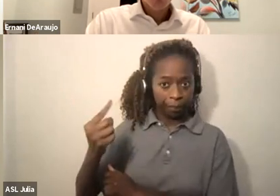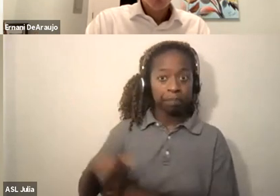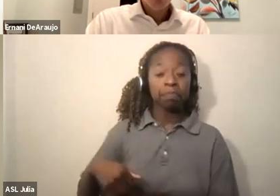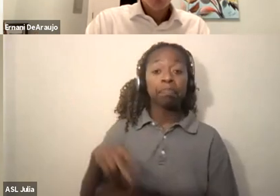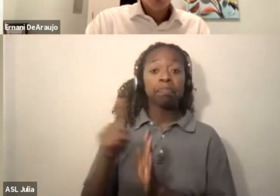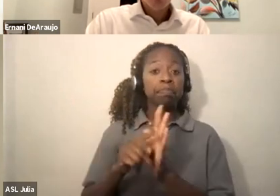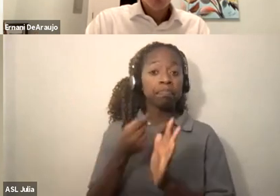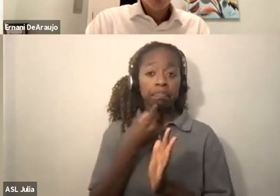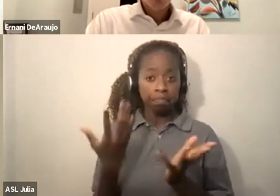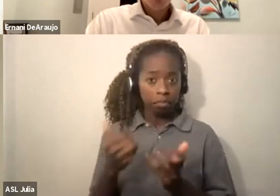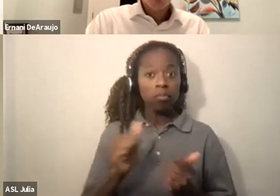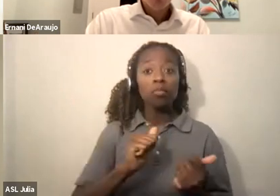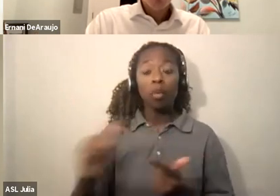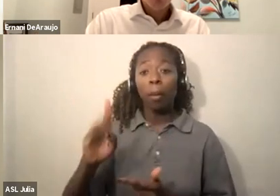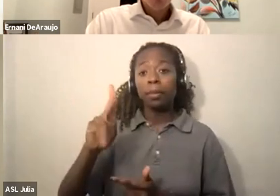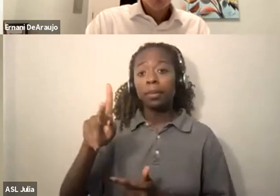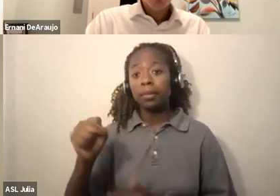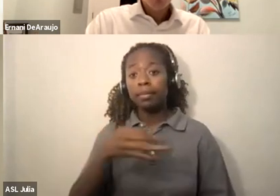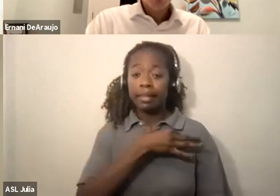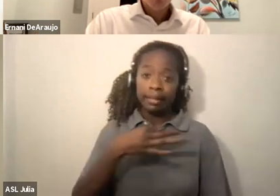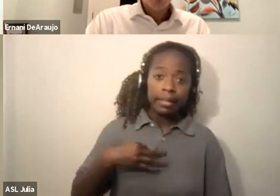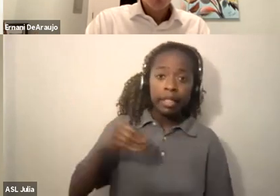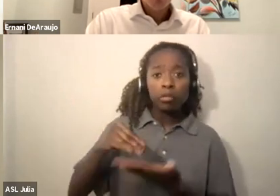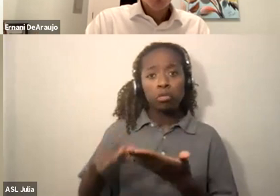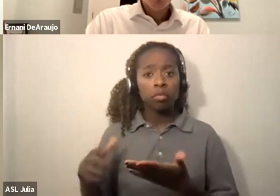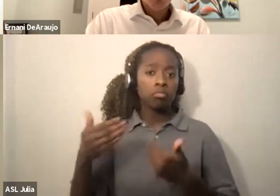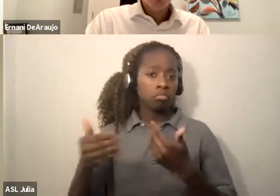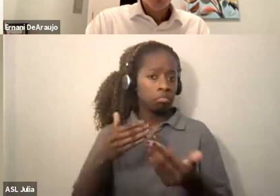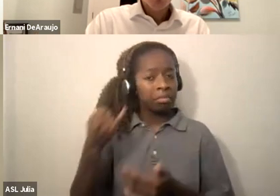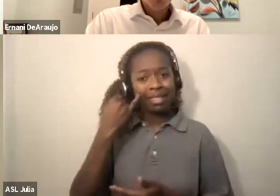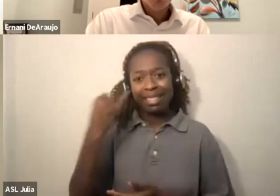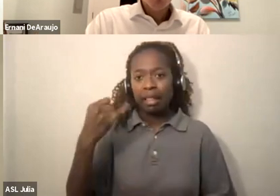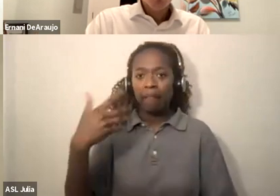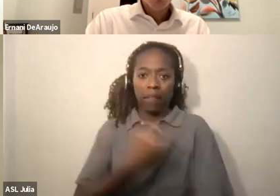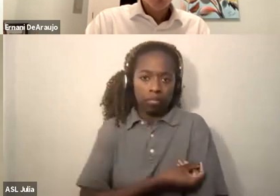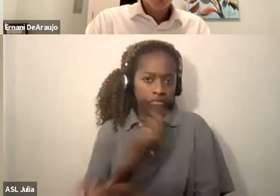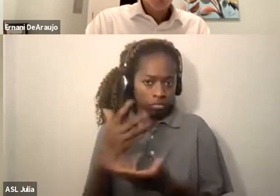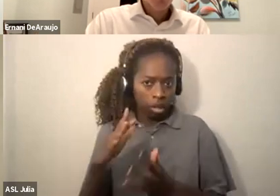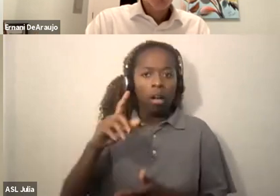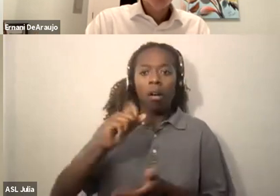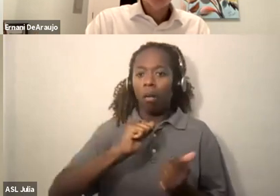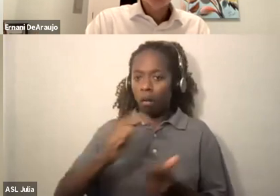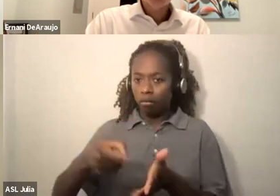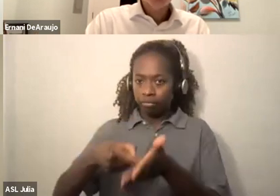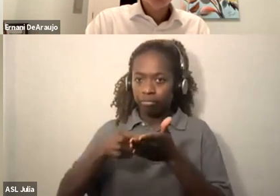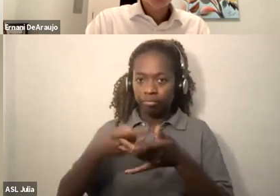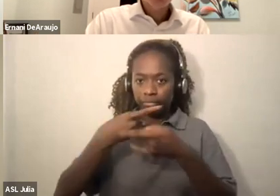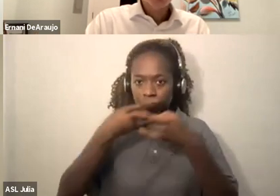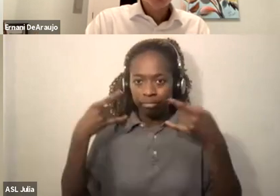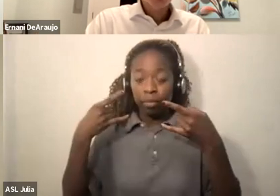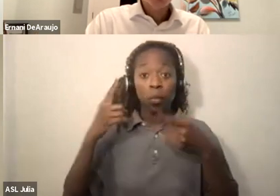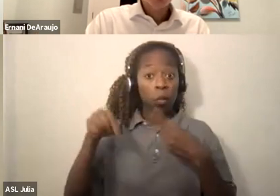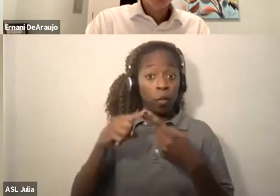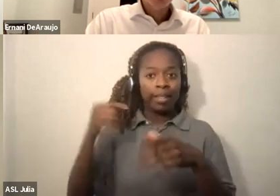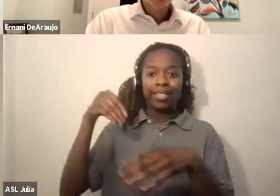bps students and staff regardless of vaccination status will be required to wear masks while inside school buildings